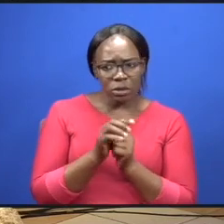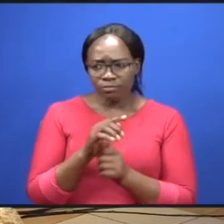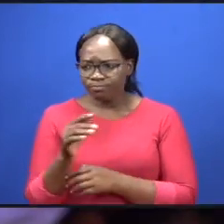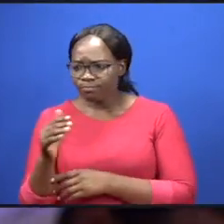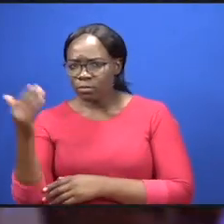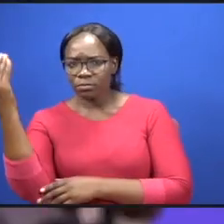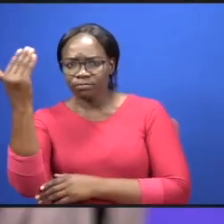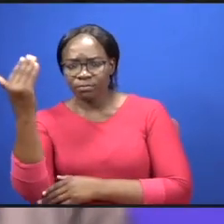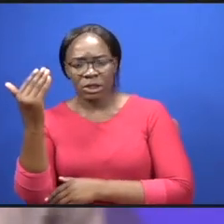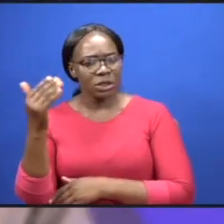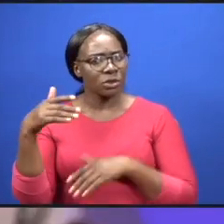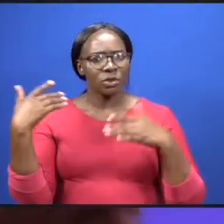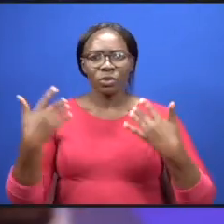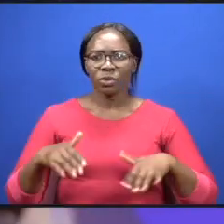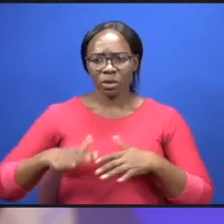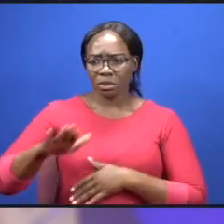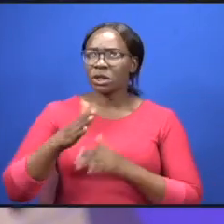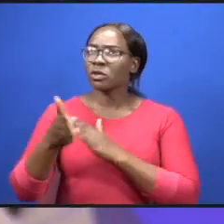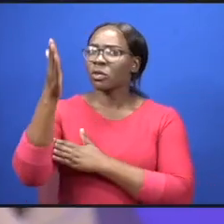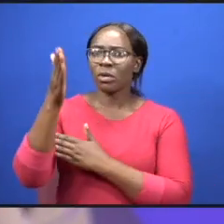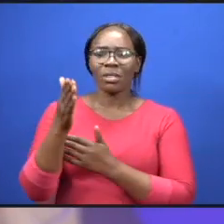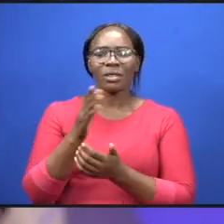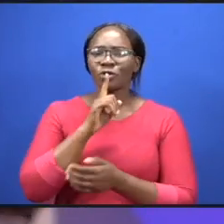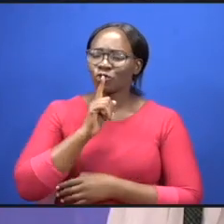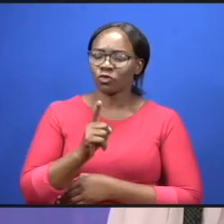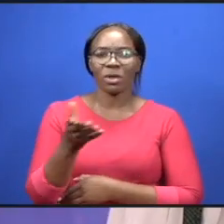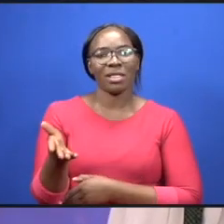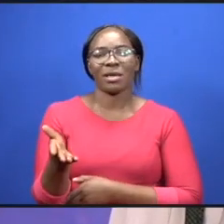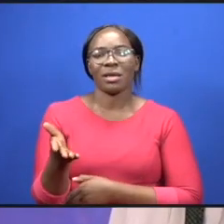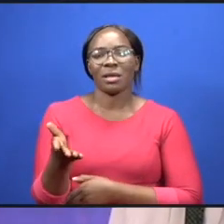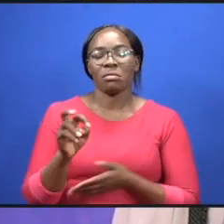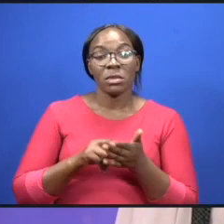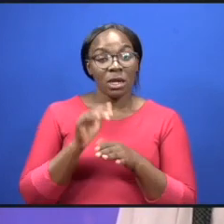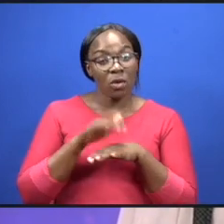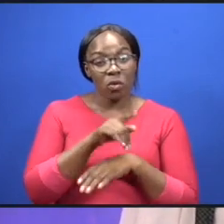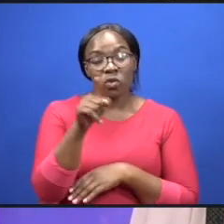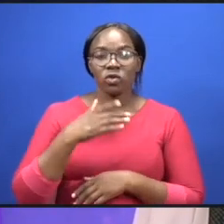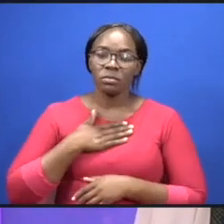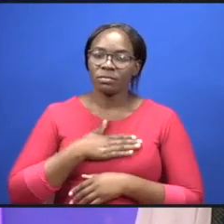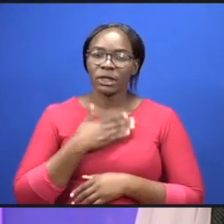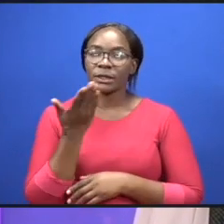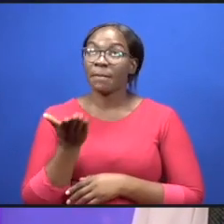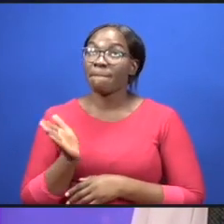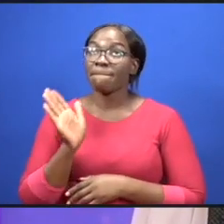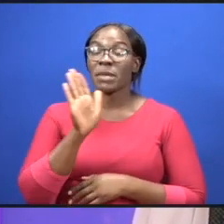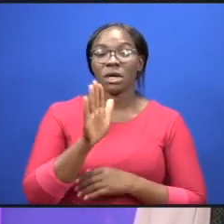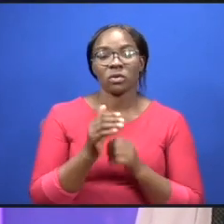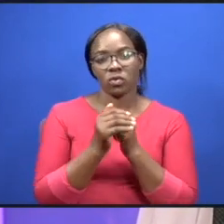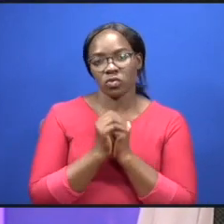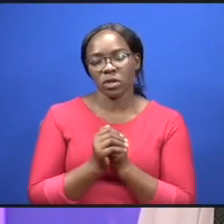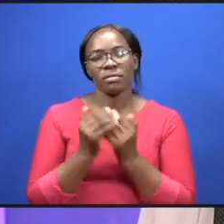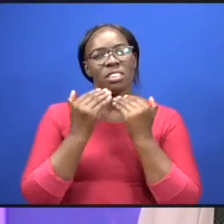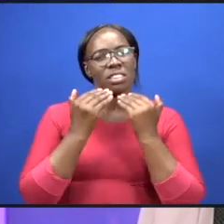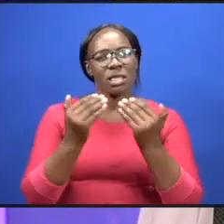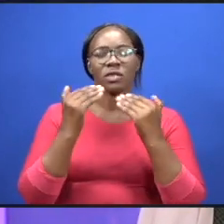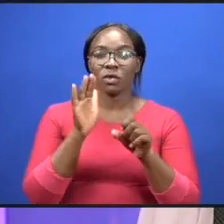the awesome presence of God was evident. And this is a call for us. Let us return to worship. Thank you